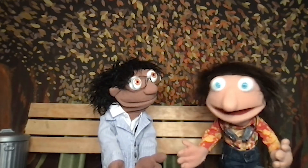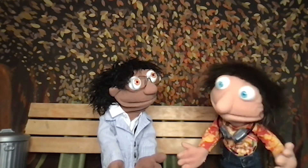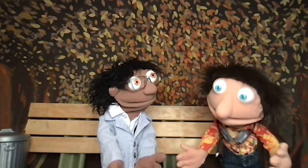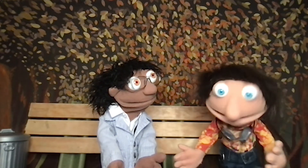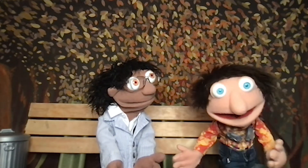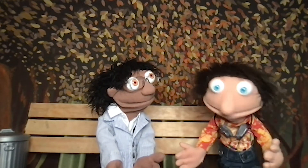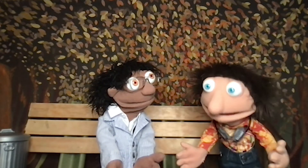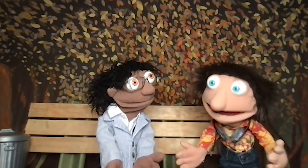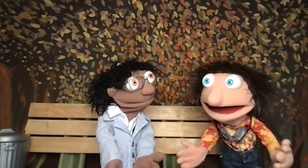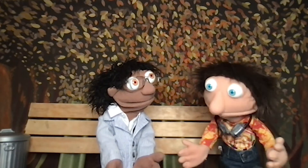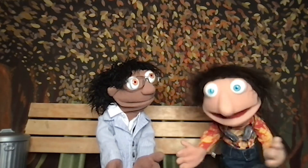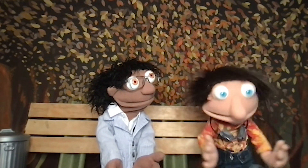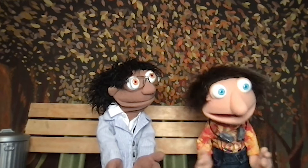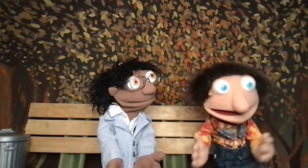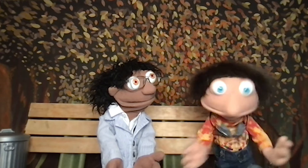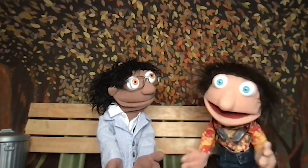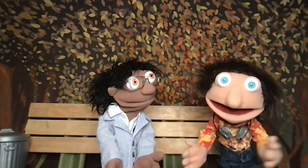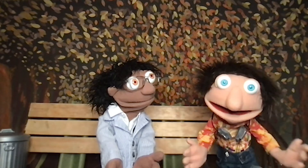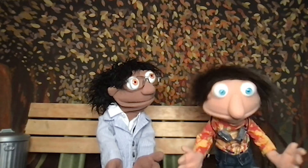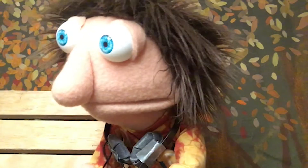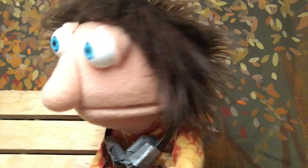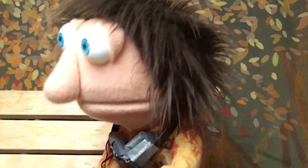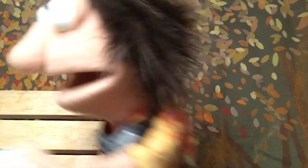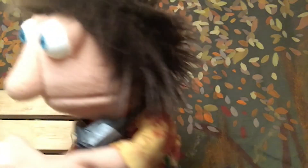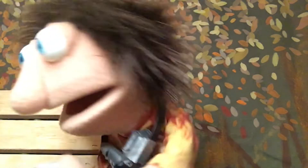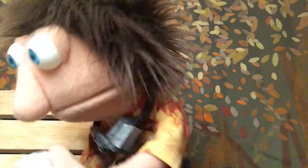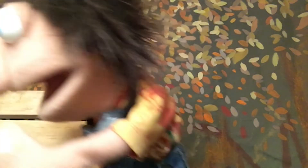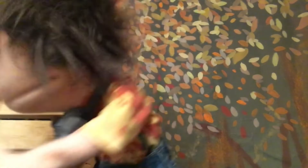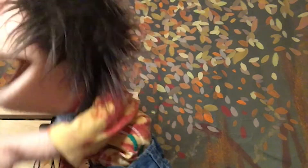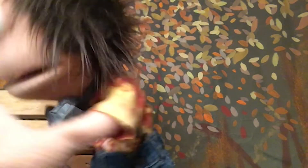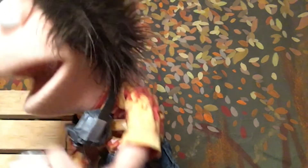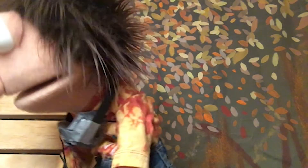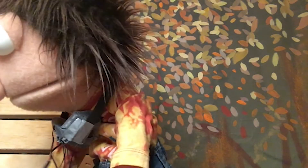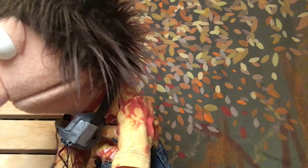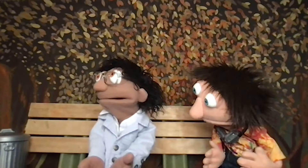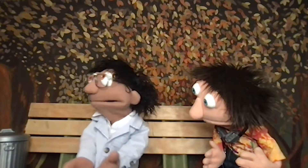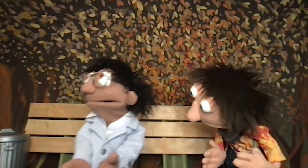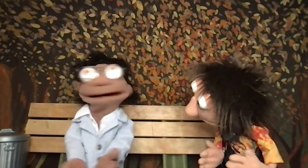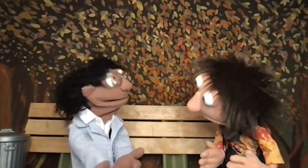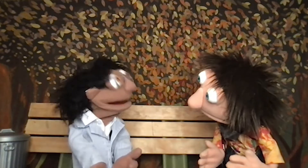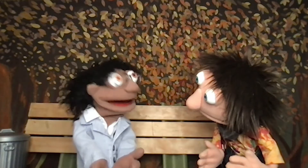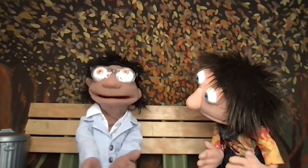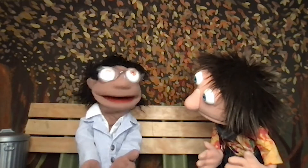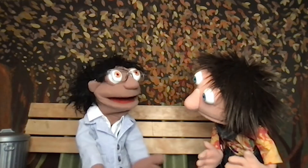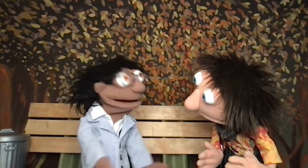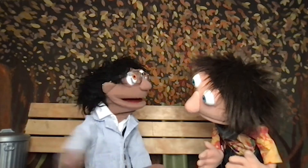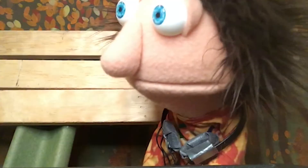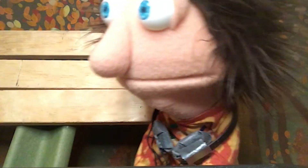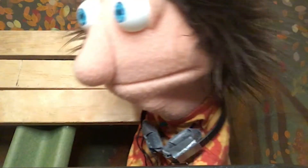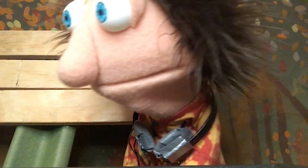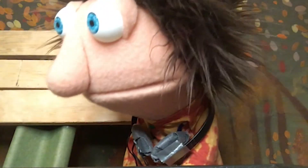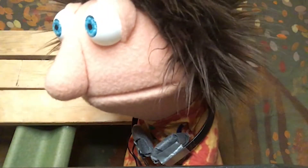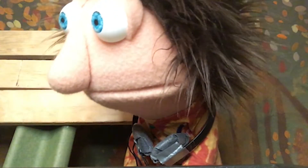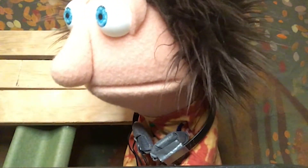and the zookeepers, but it's a zoo, so that's the way it is. Move over. Don't you have enough room? You're